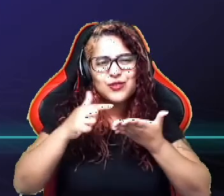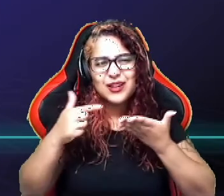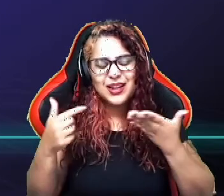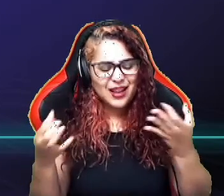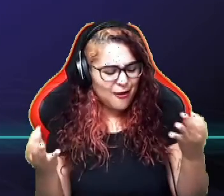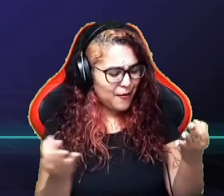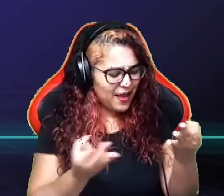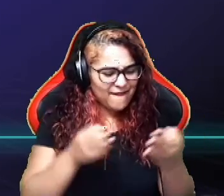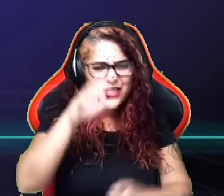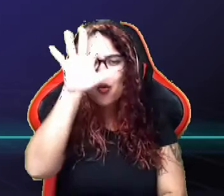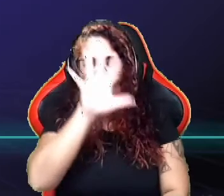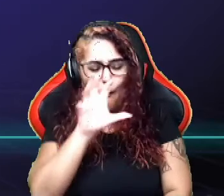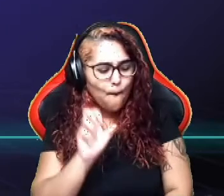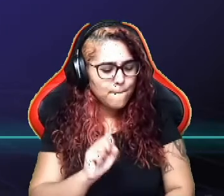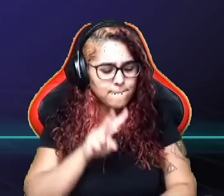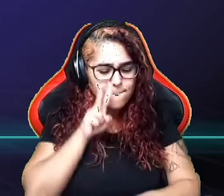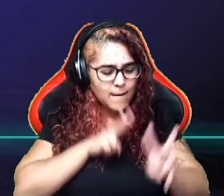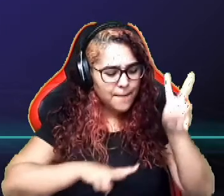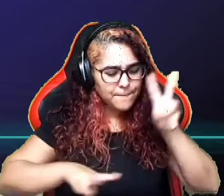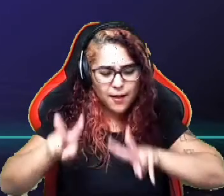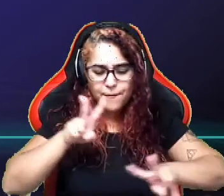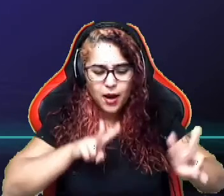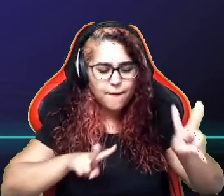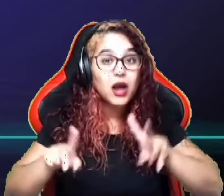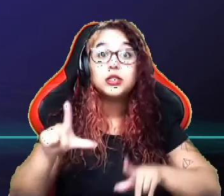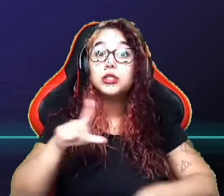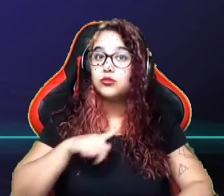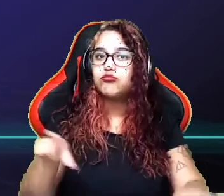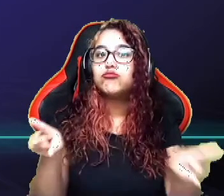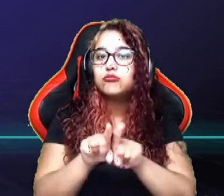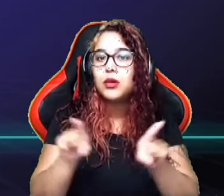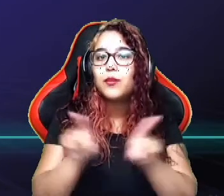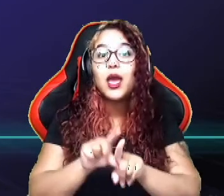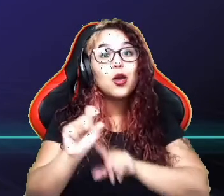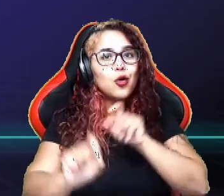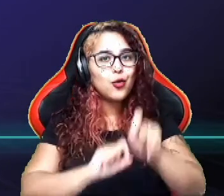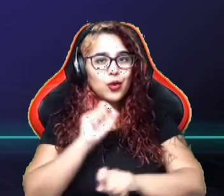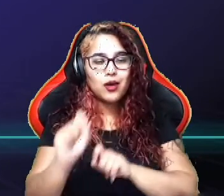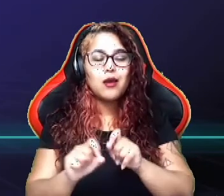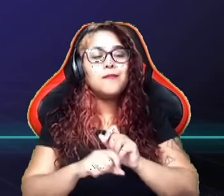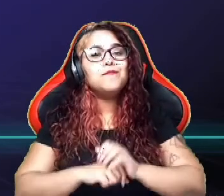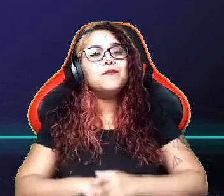fully illustrated with maps, and there was a